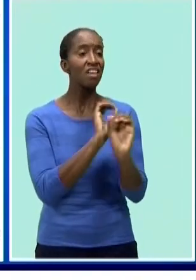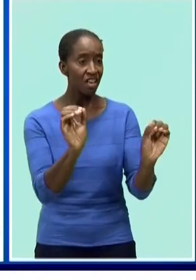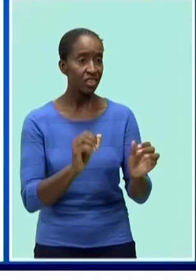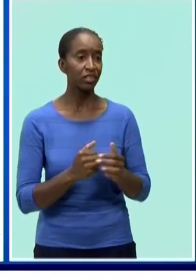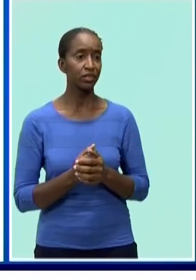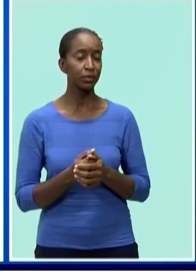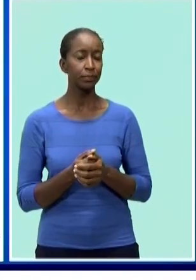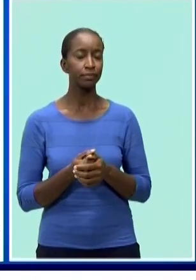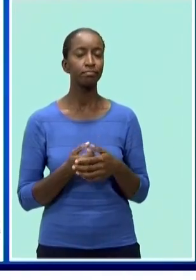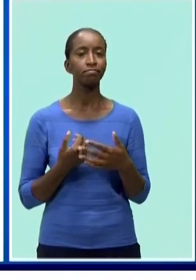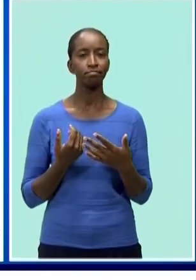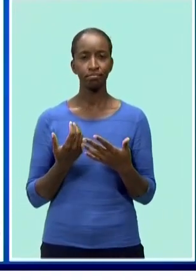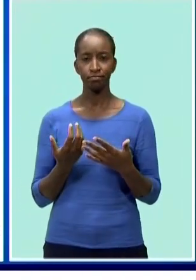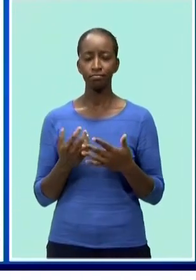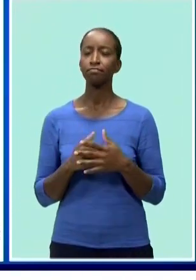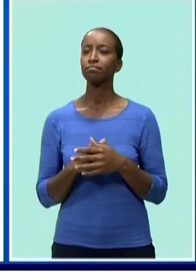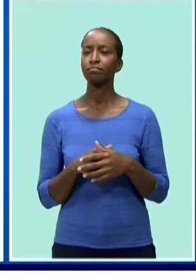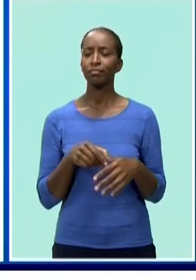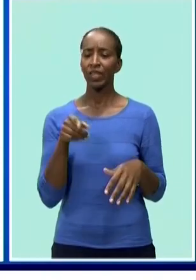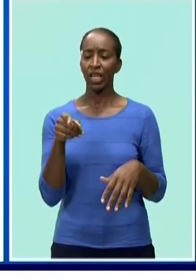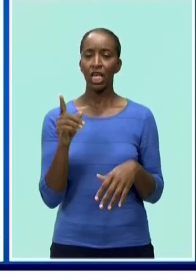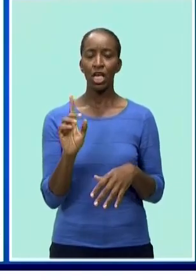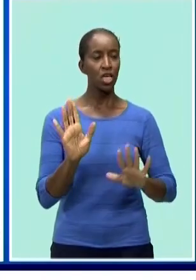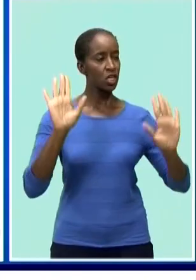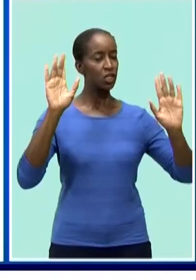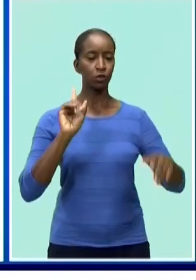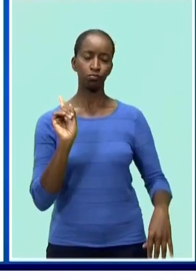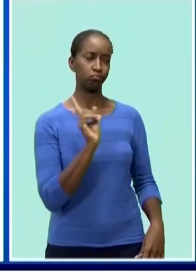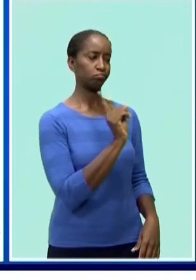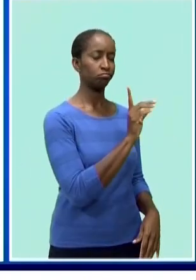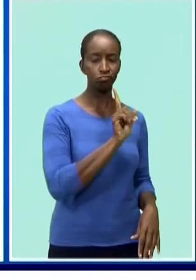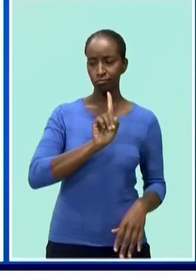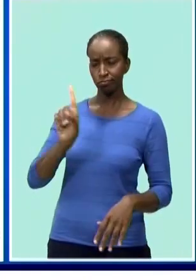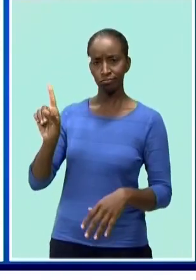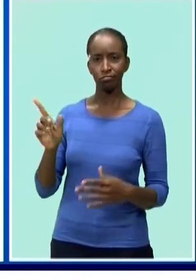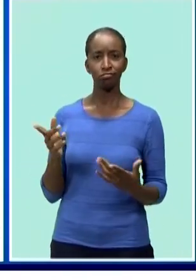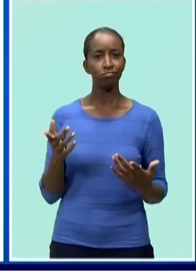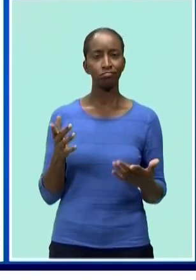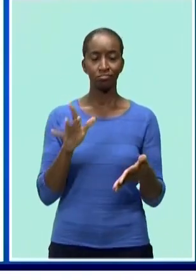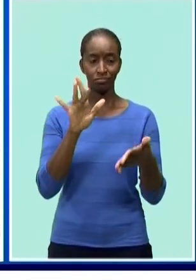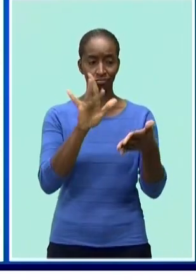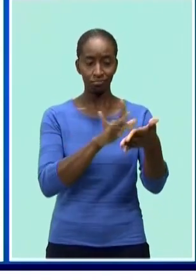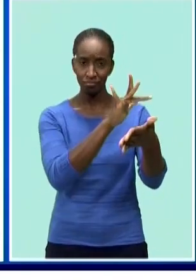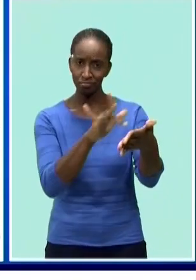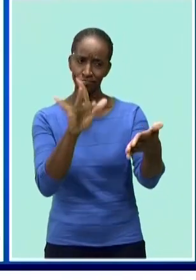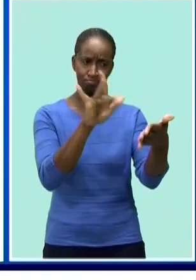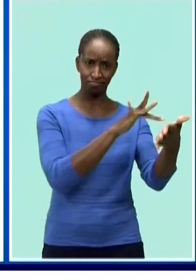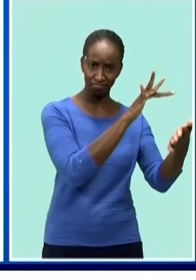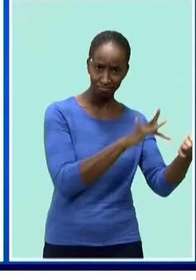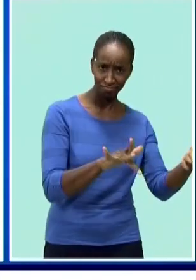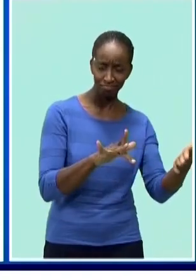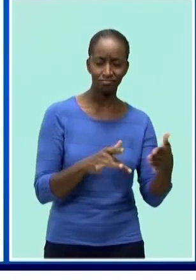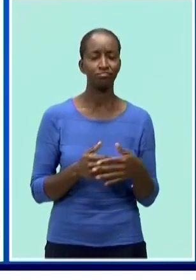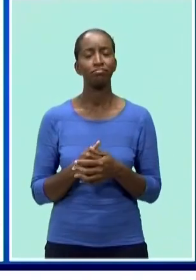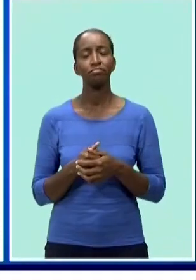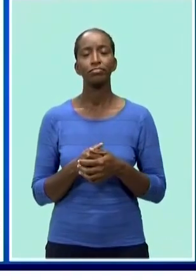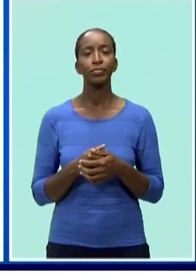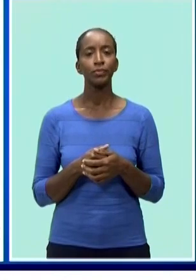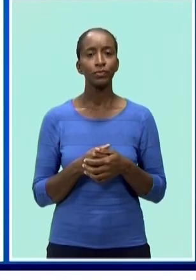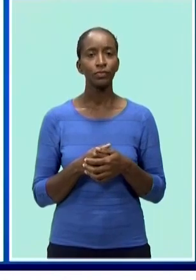that. But before his abrupt exit, the Commissioner strongly criticized the Media Association and the Publishers and Broadcasters